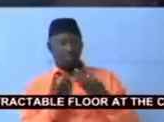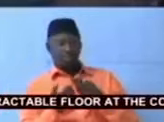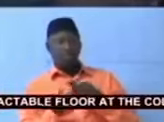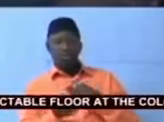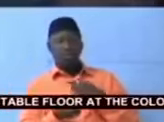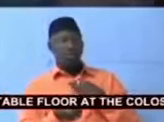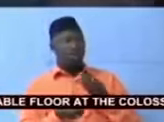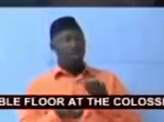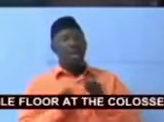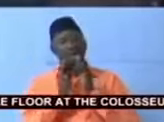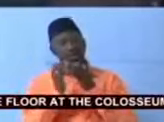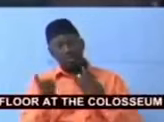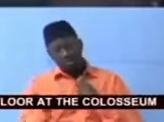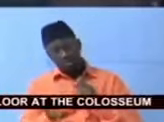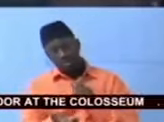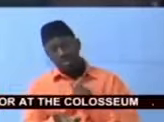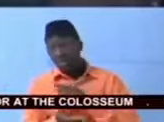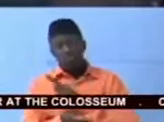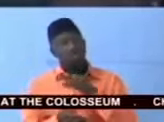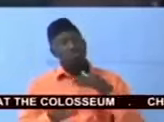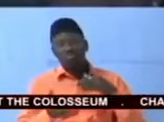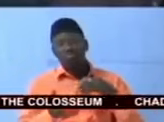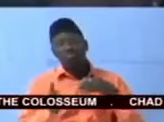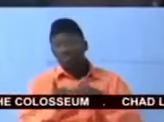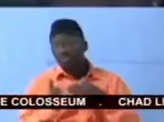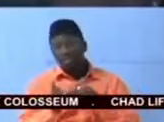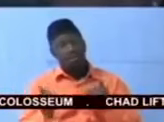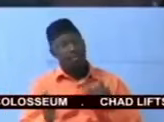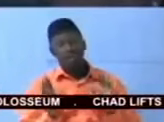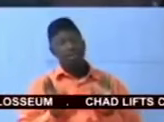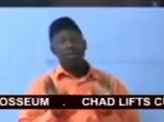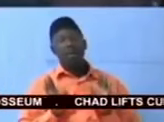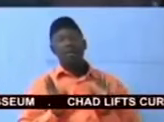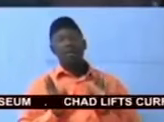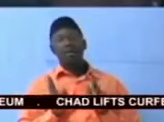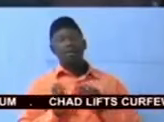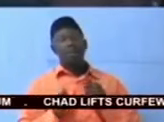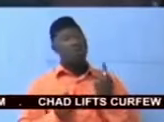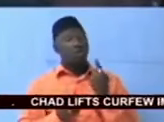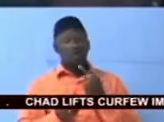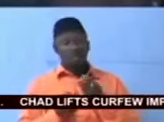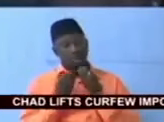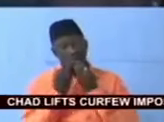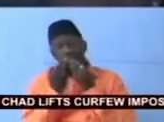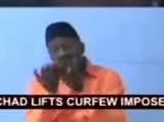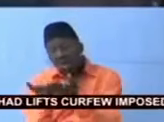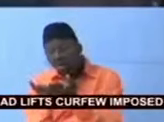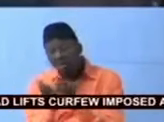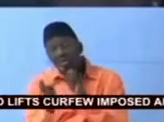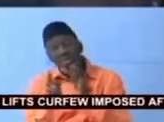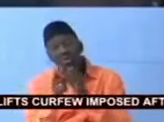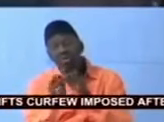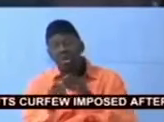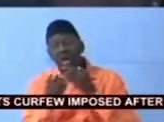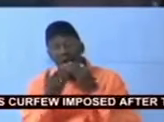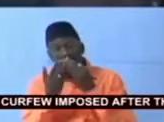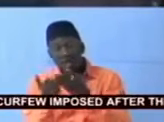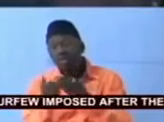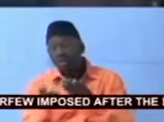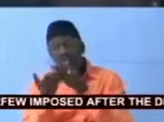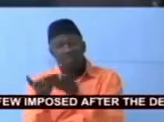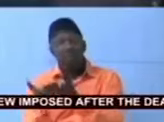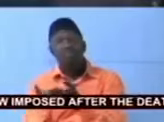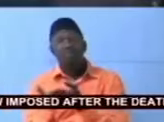forcing me to do otherwise de ma nge fatale koy wax na mané man dama la agalé bata xel bi rek way na forcé wu mala pour nga def